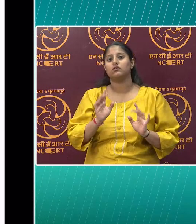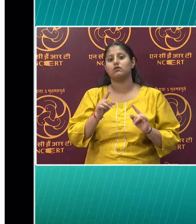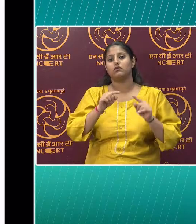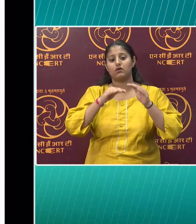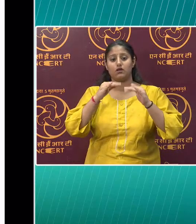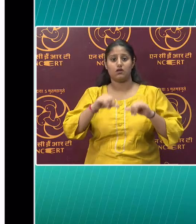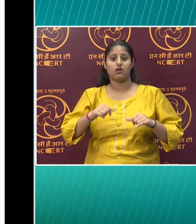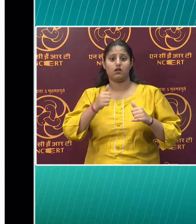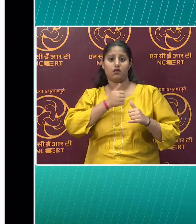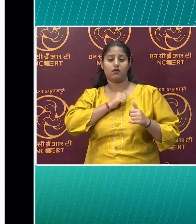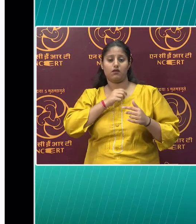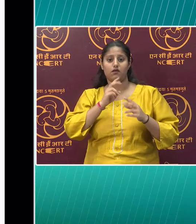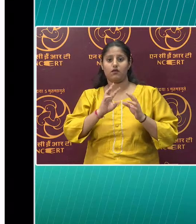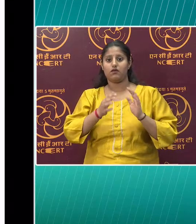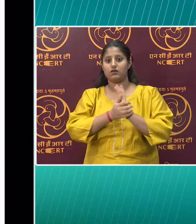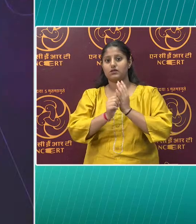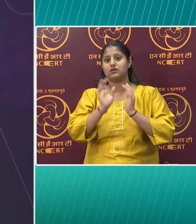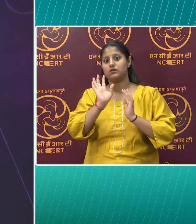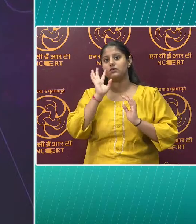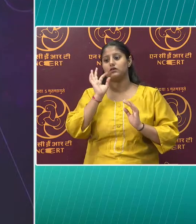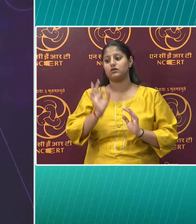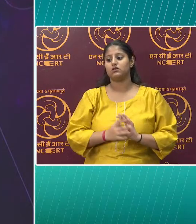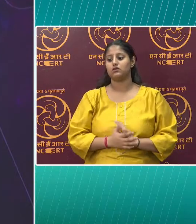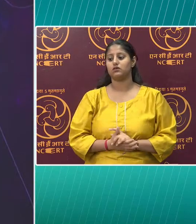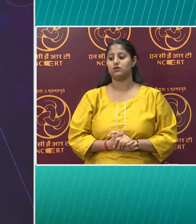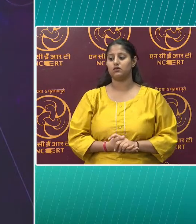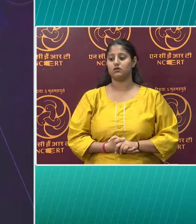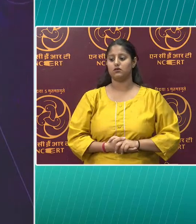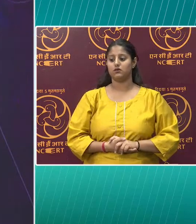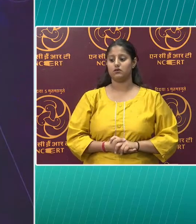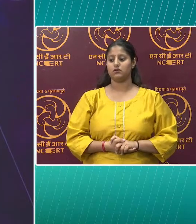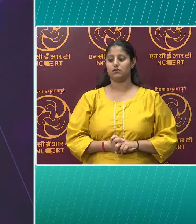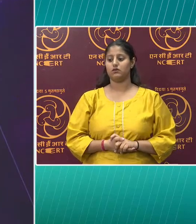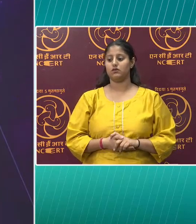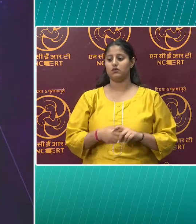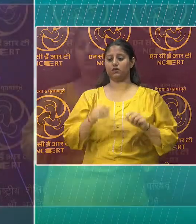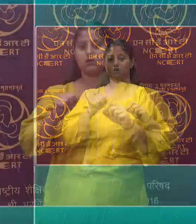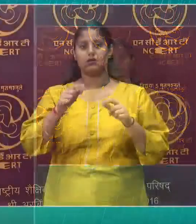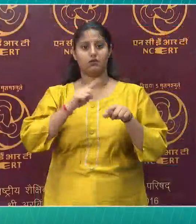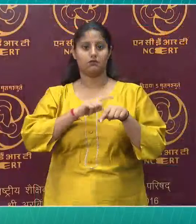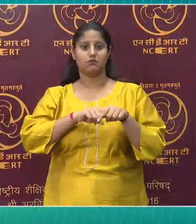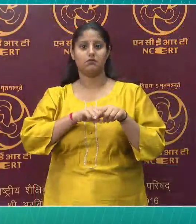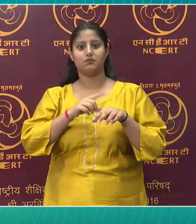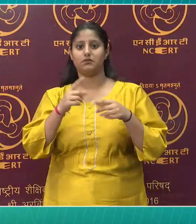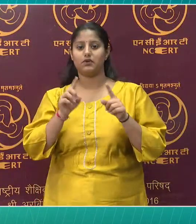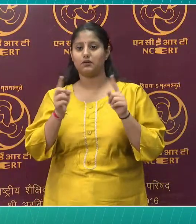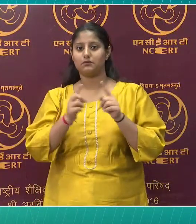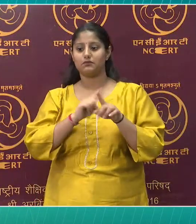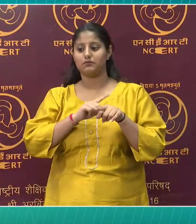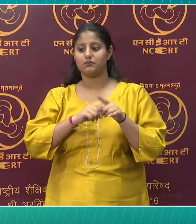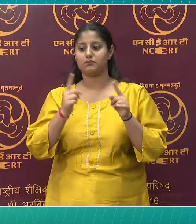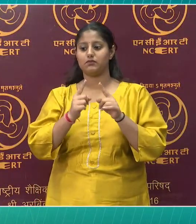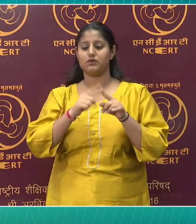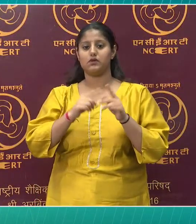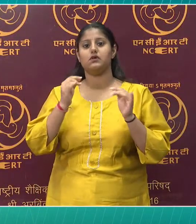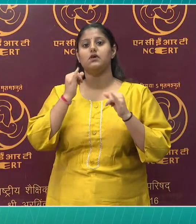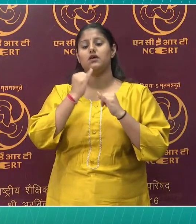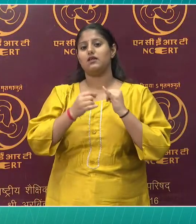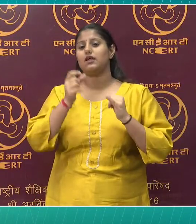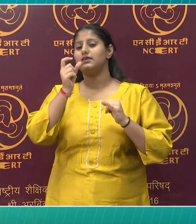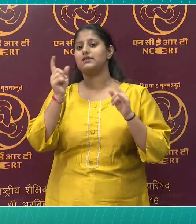Right. So So, this is so where unfortunately, we are almost out of time. So, I'd yeah. like your last